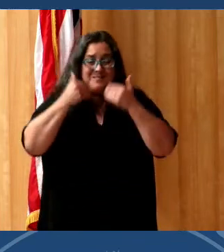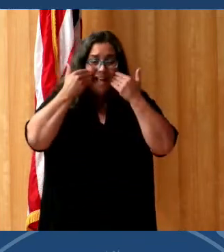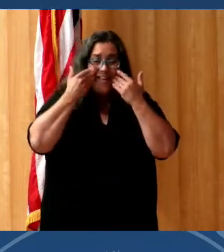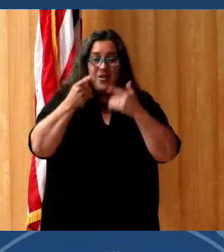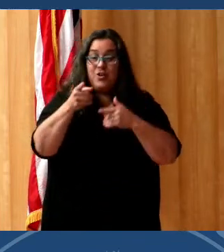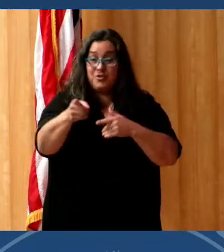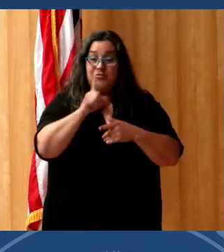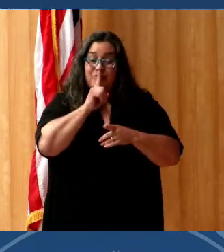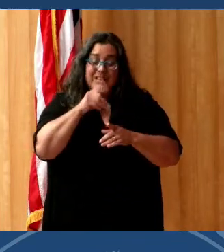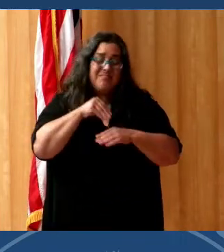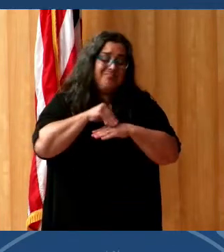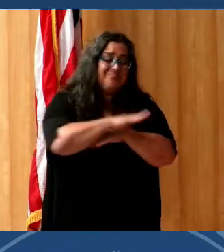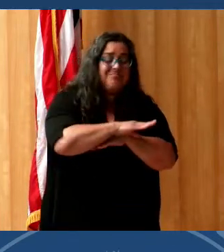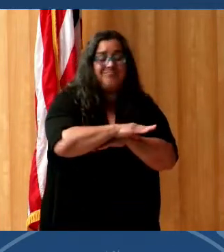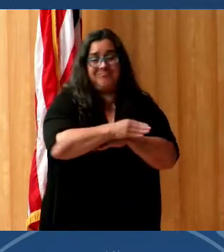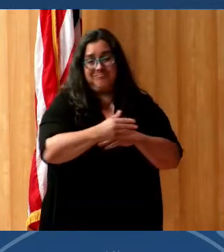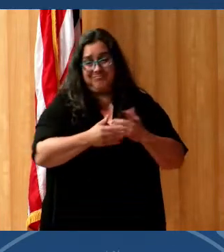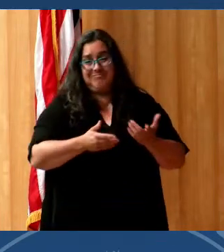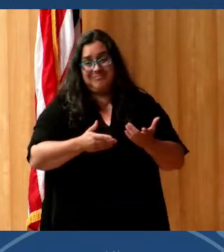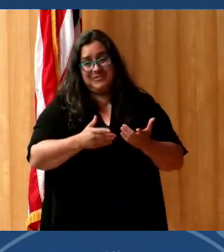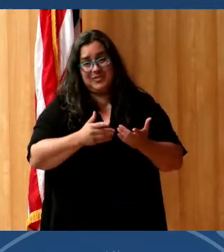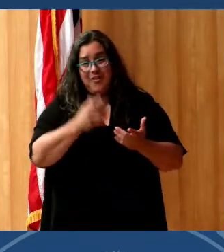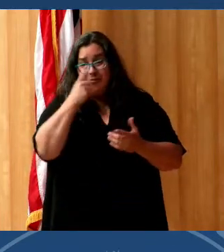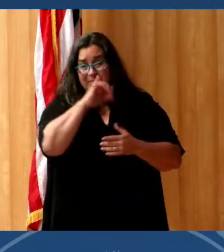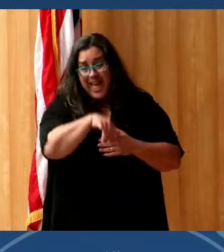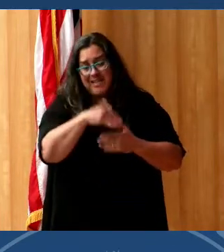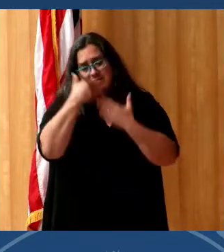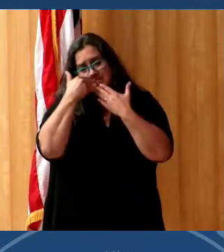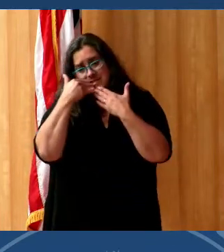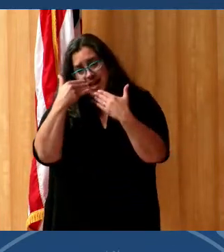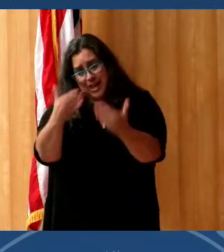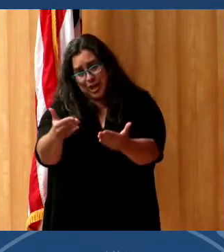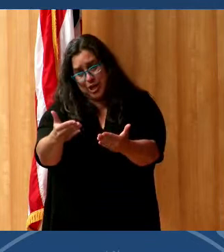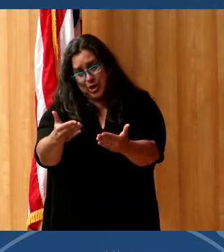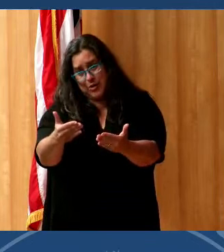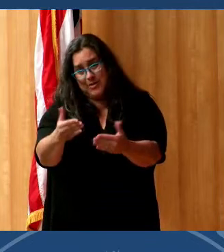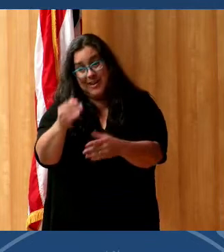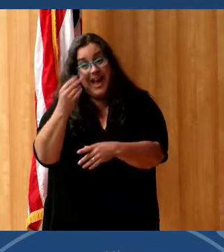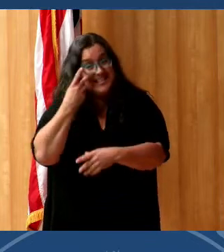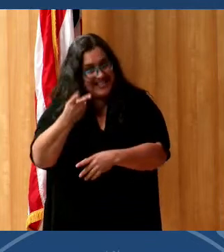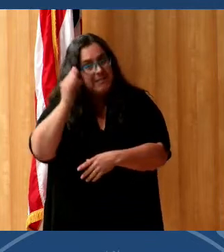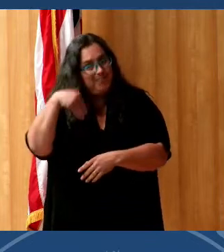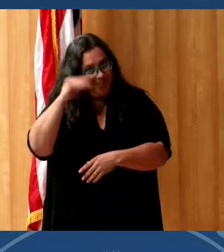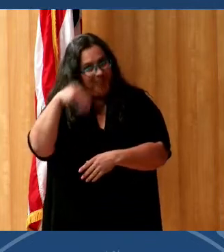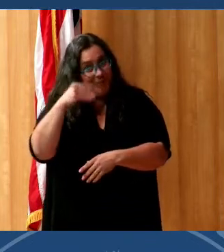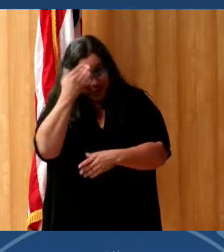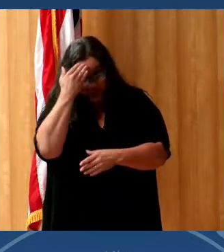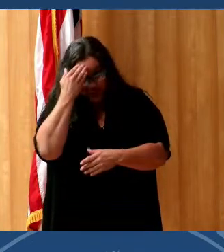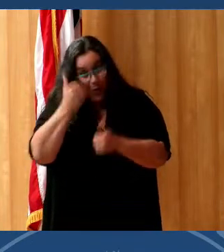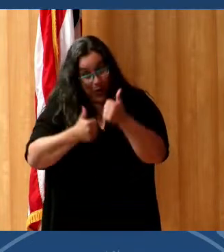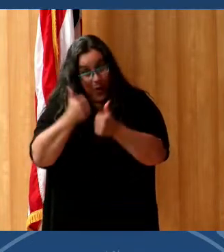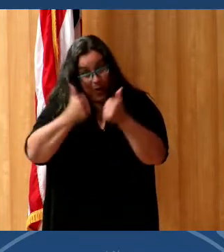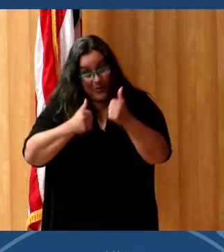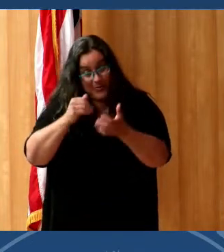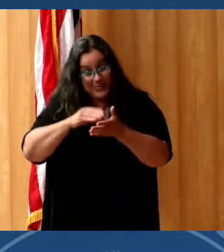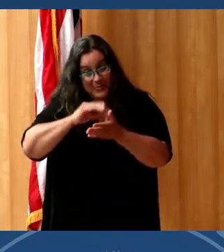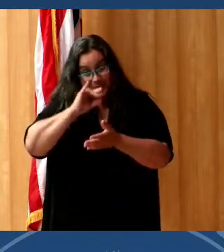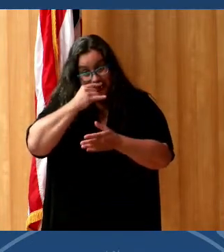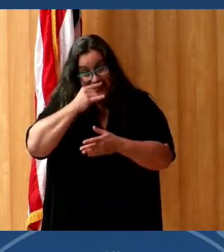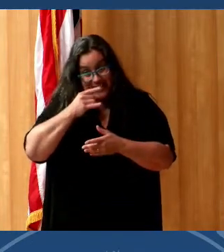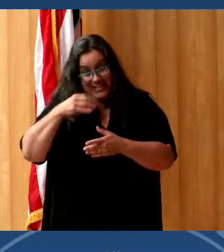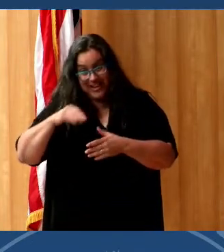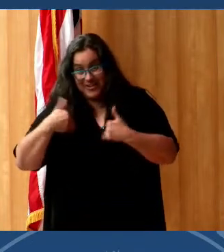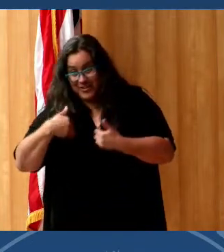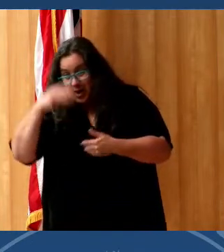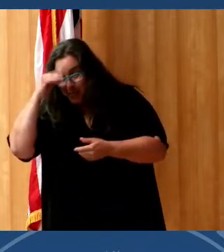made a difference. And for that, I say thank you. I see heads nodding. You know those either young little